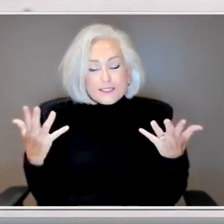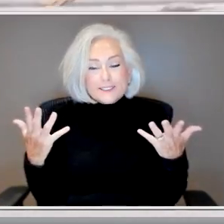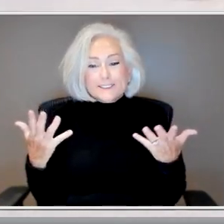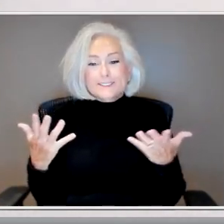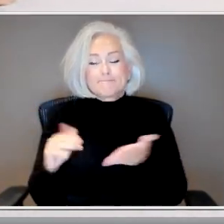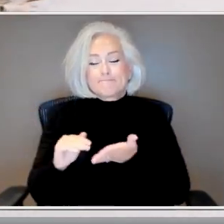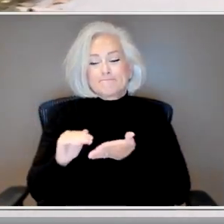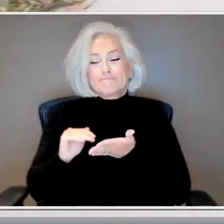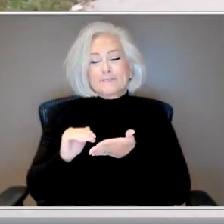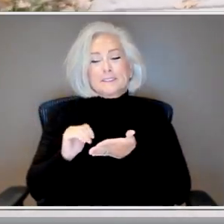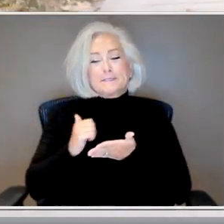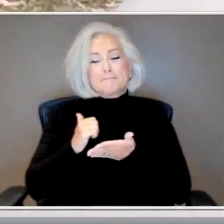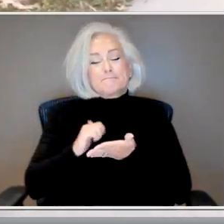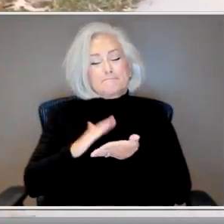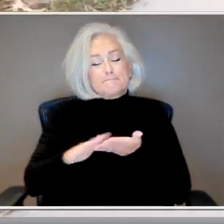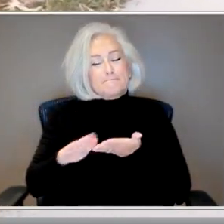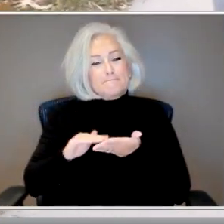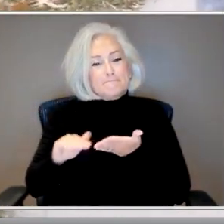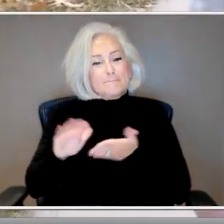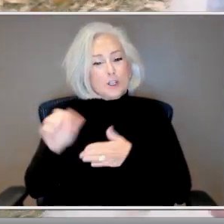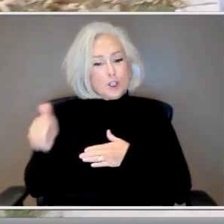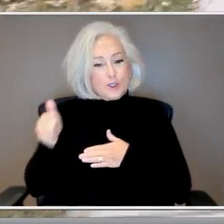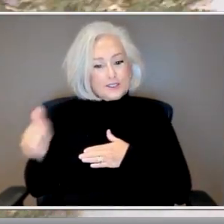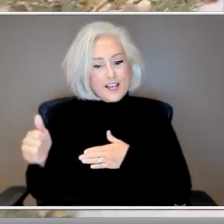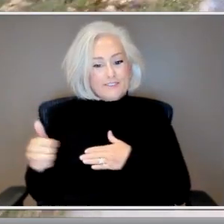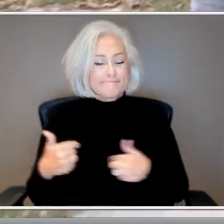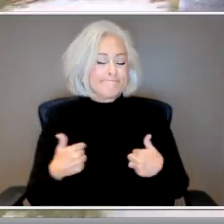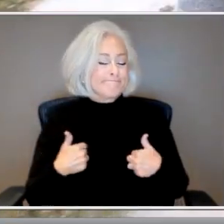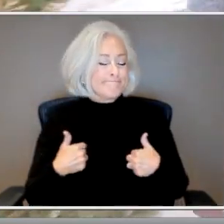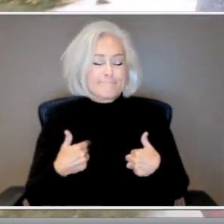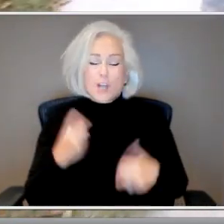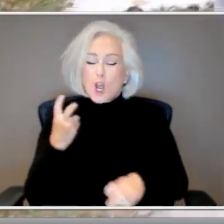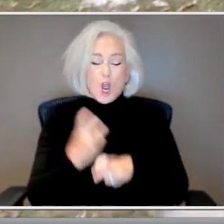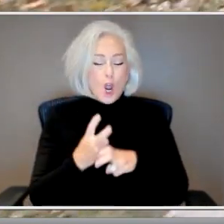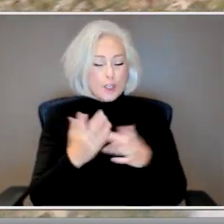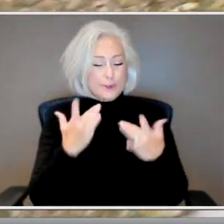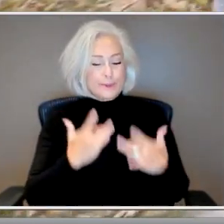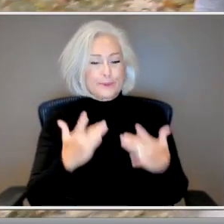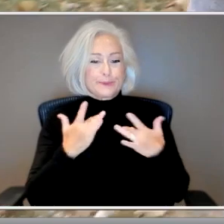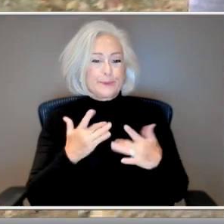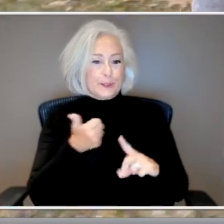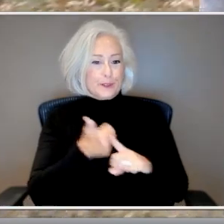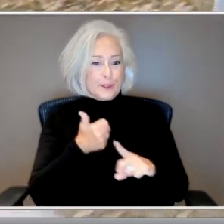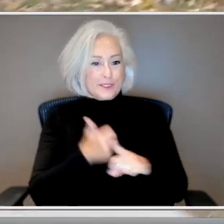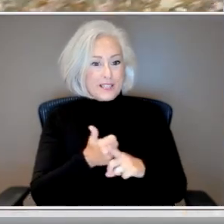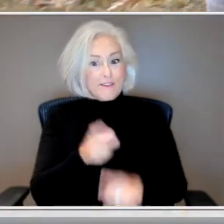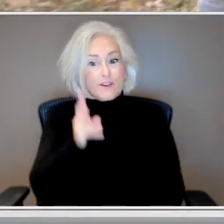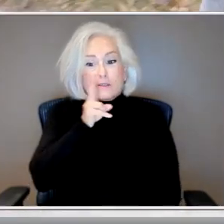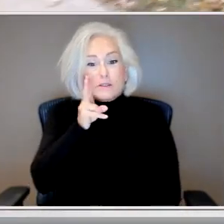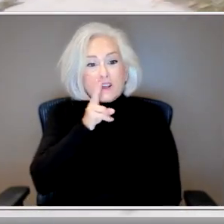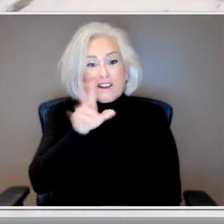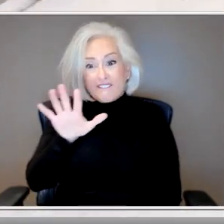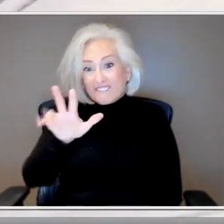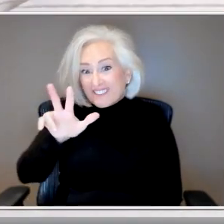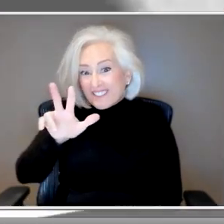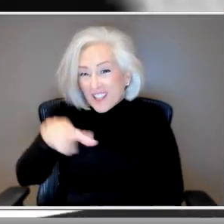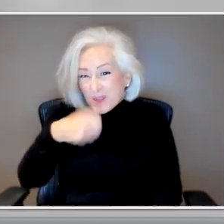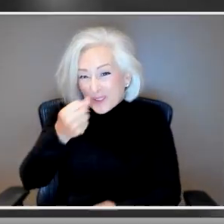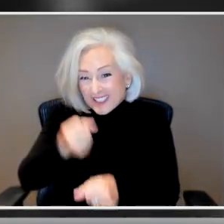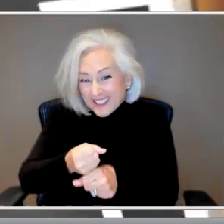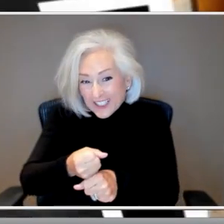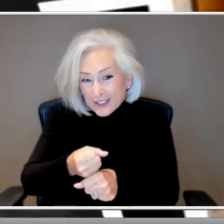for myself for smoking for 53 years. She is acutely aware of how close she came to not being here